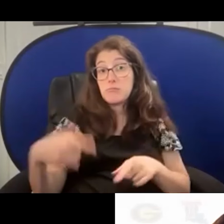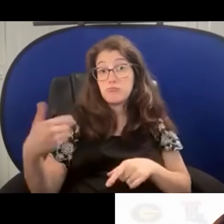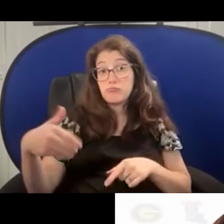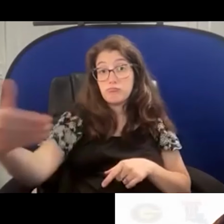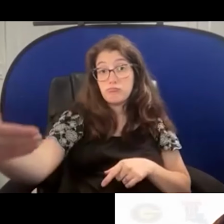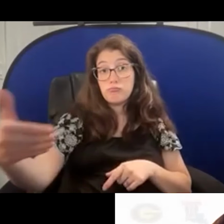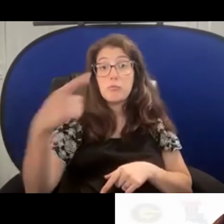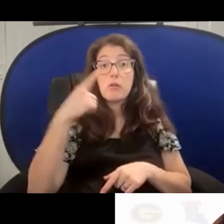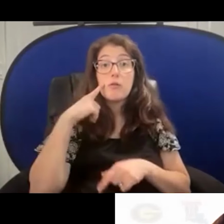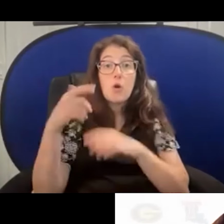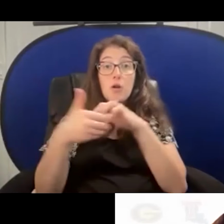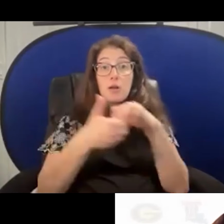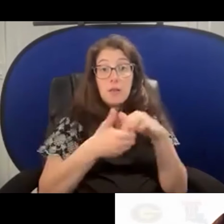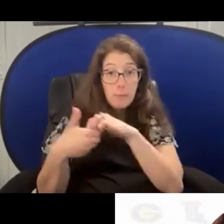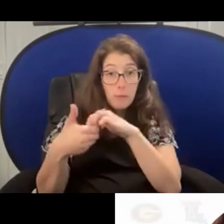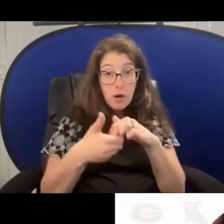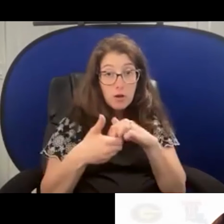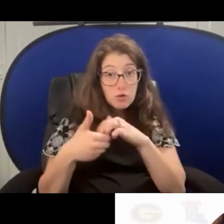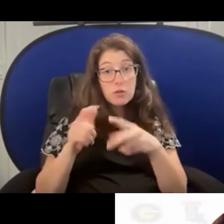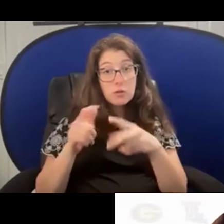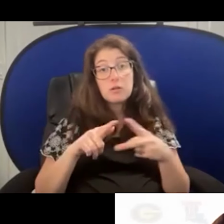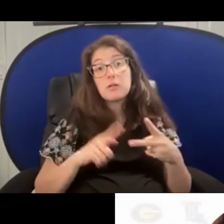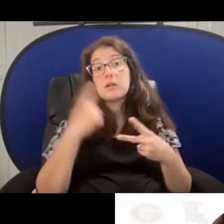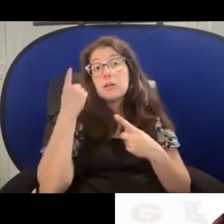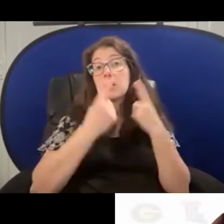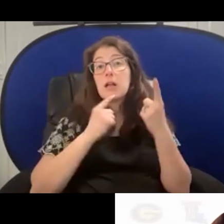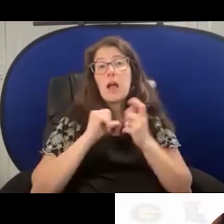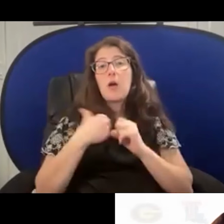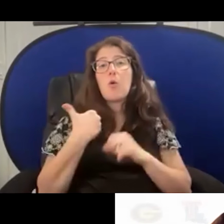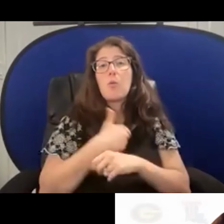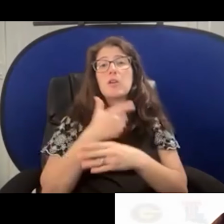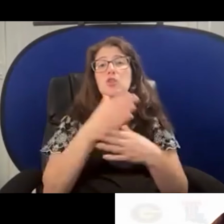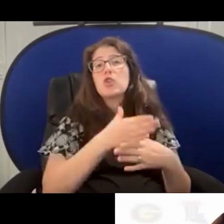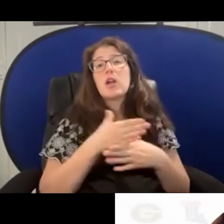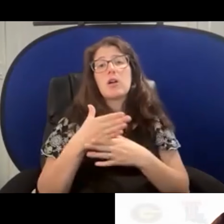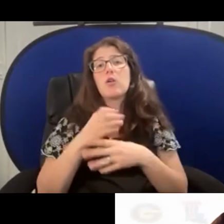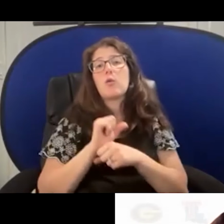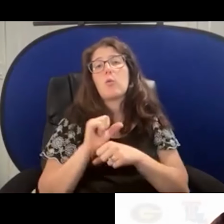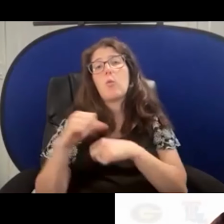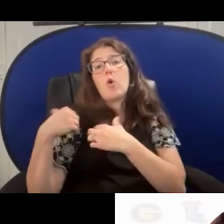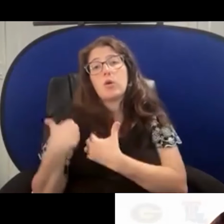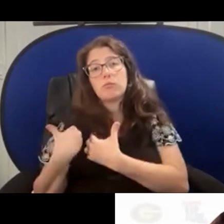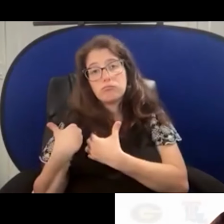as collaboration and thinking about how we share workload.